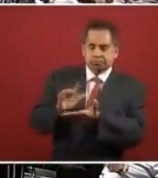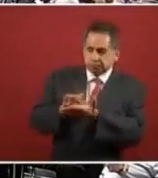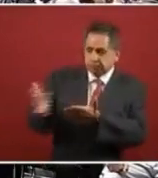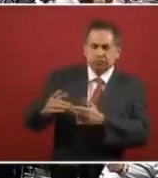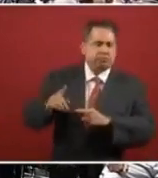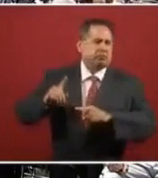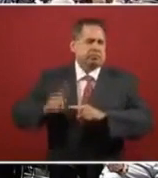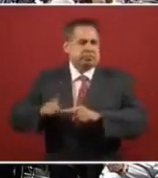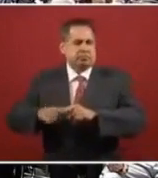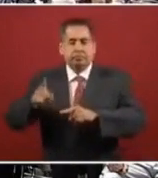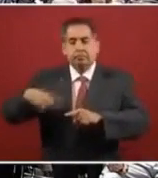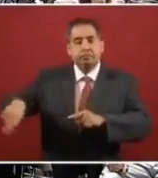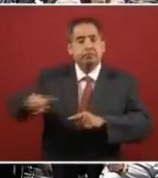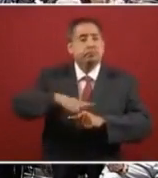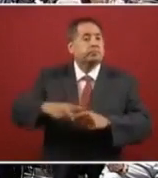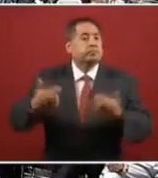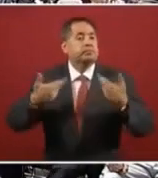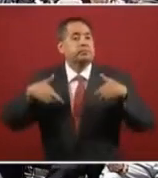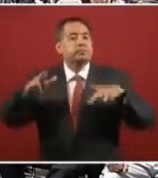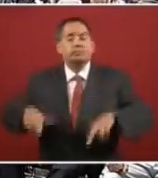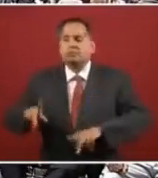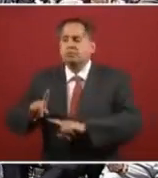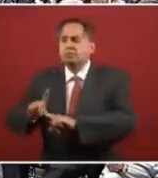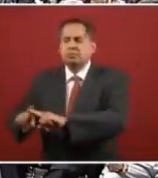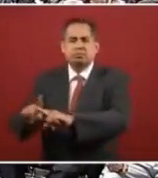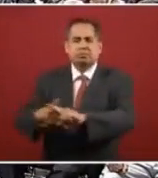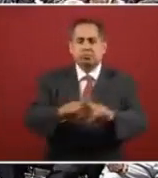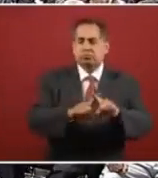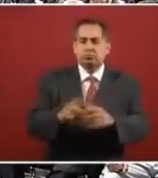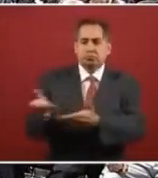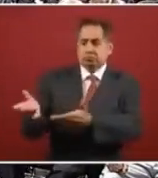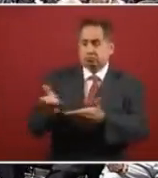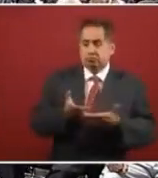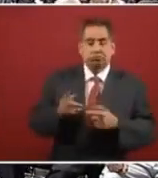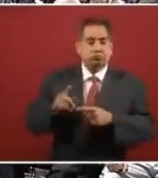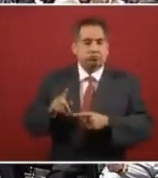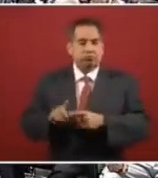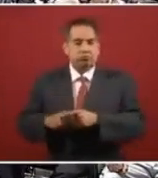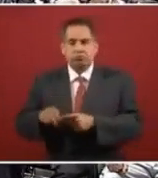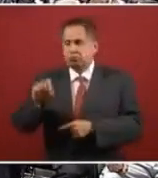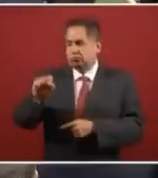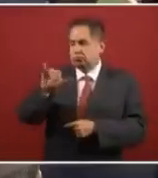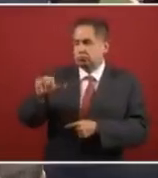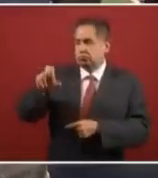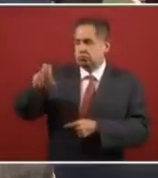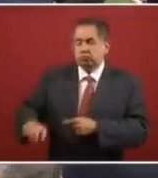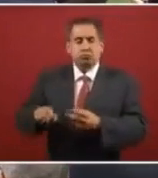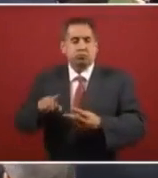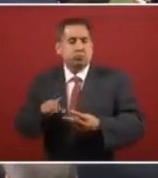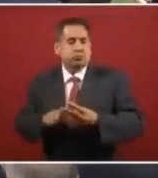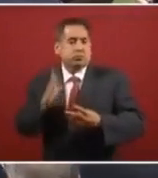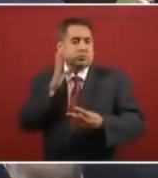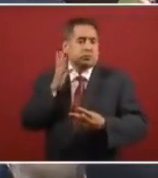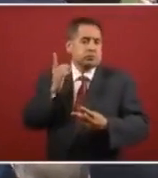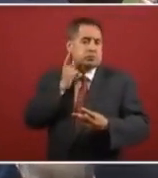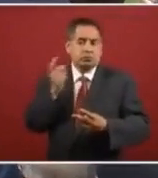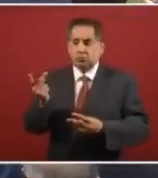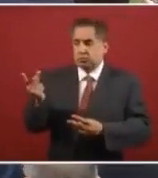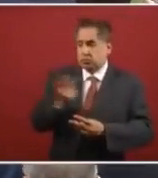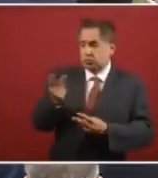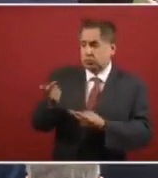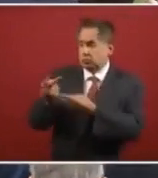the representatives of the power of the legislature